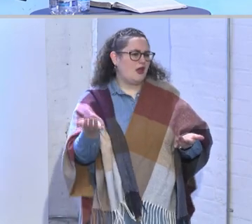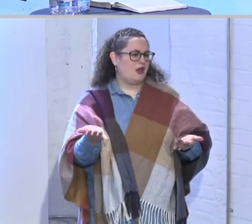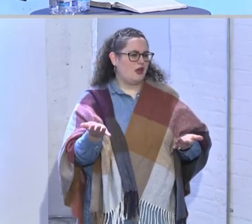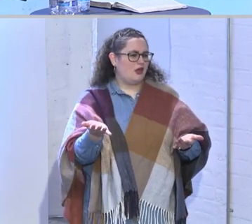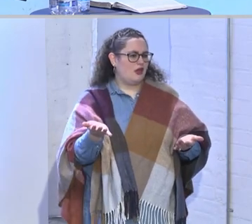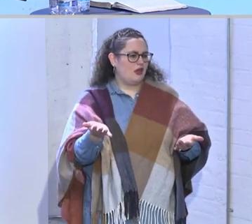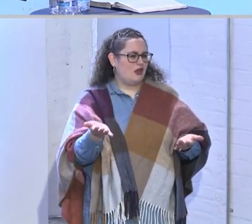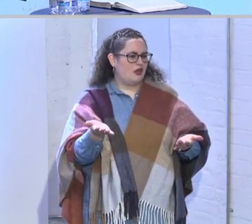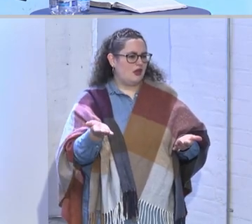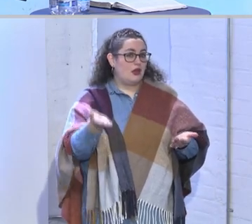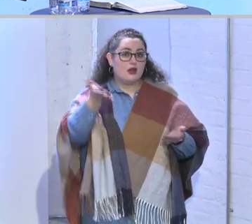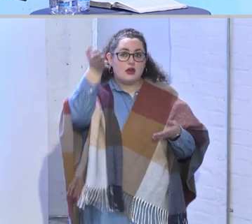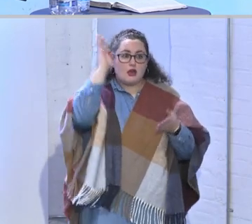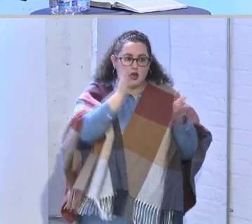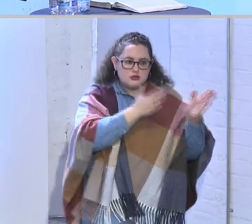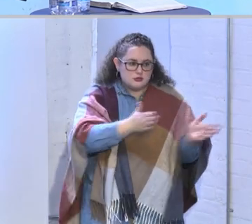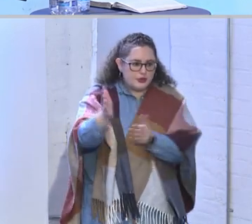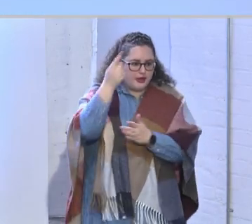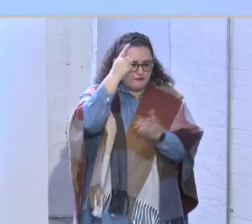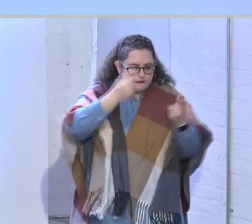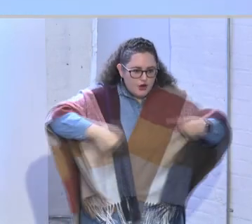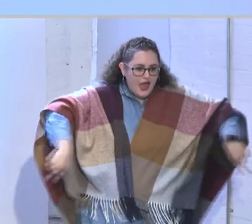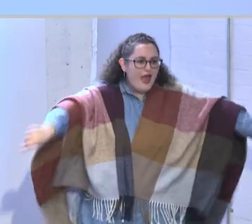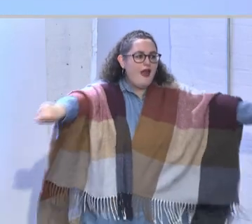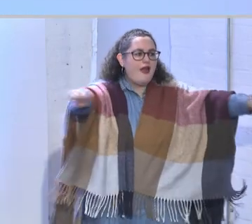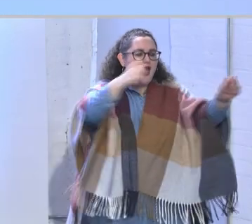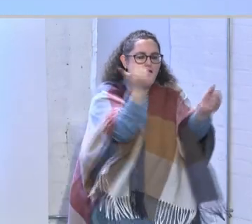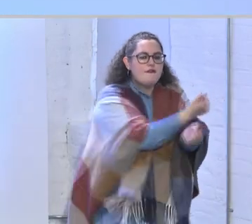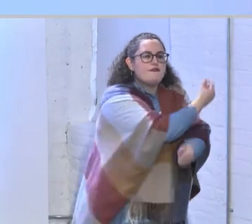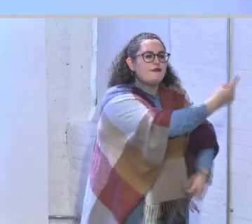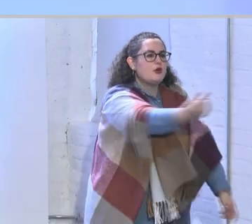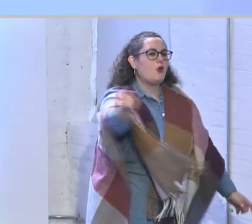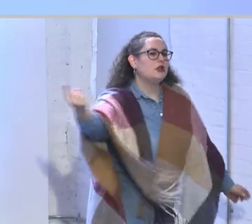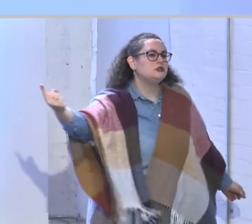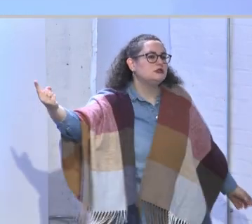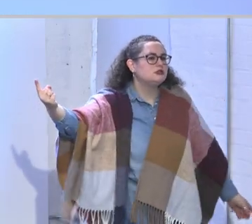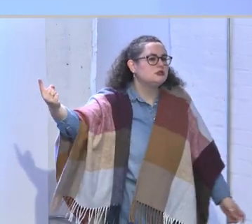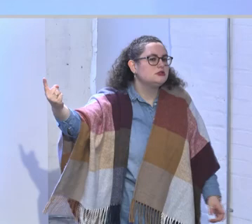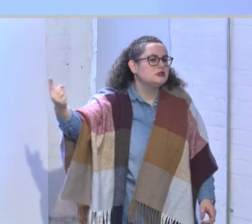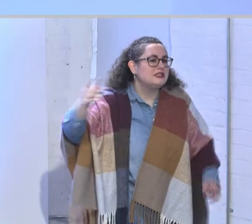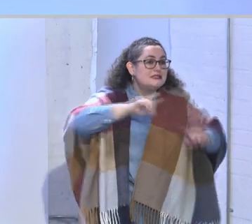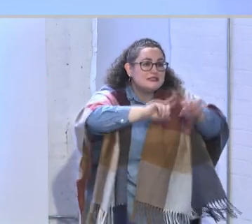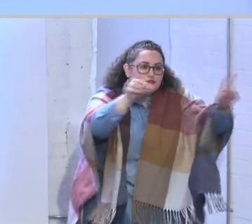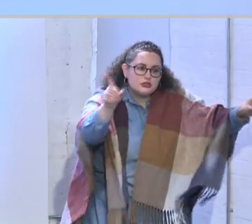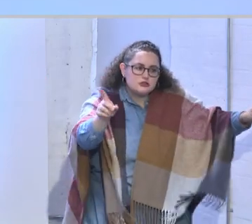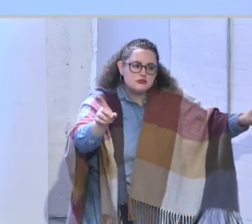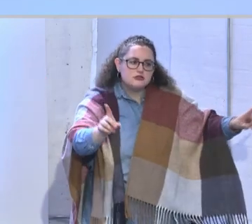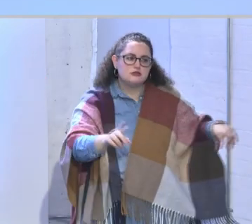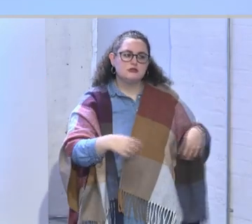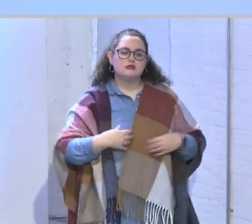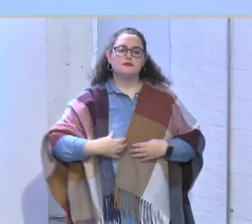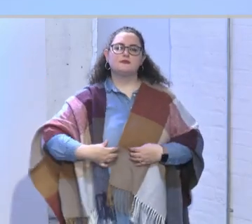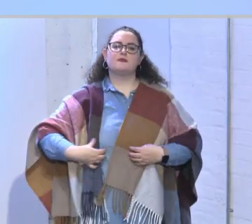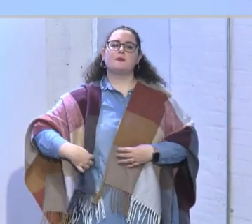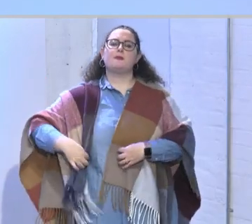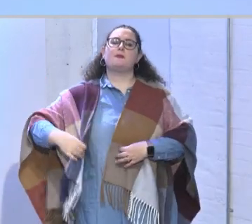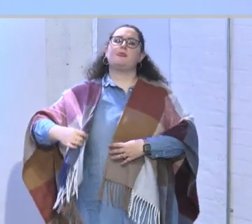not something that we consume ourselves with or let our thoughts be consumed by. The fact is, though,